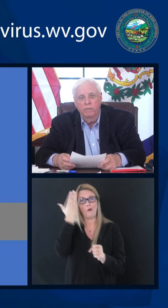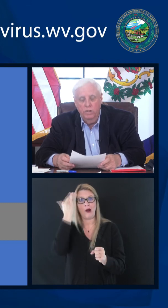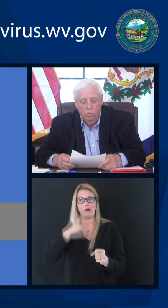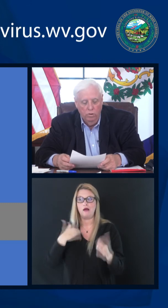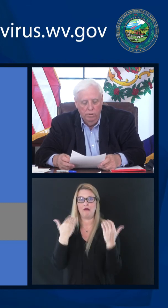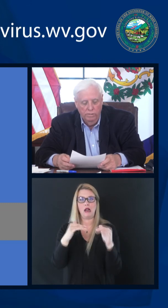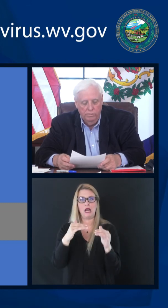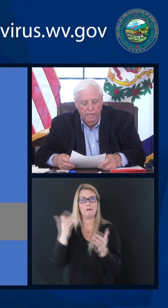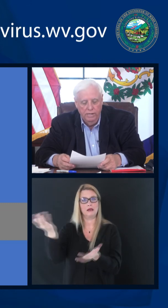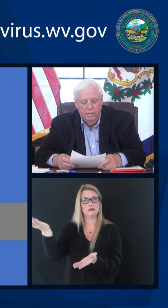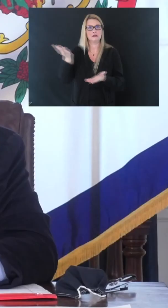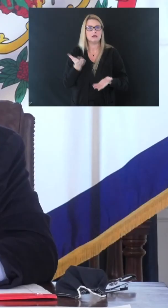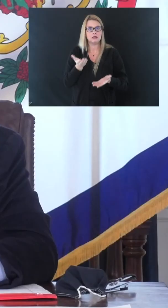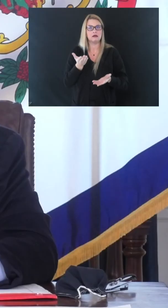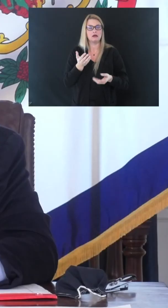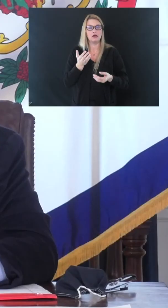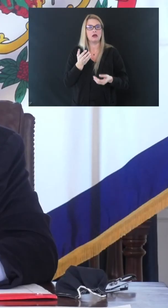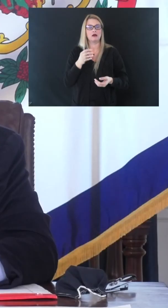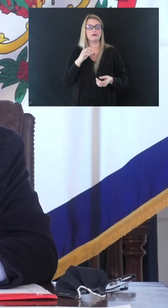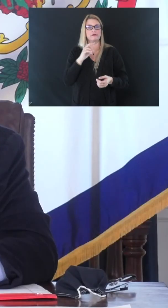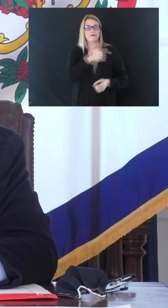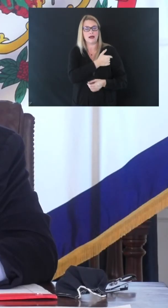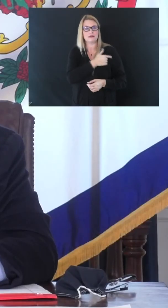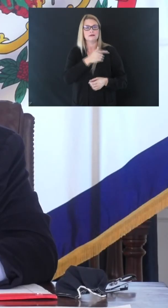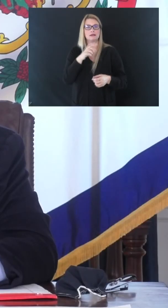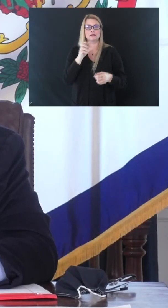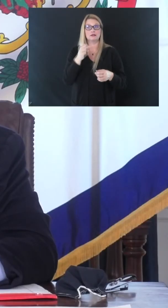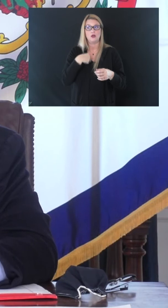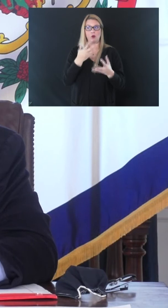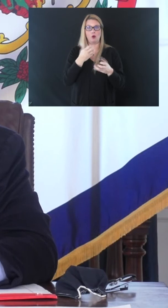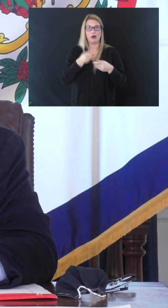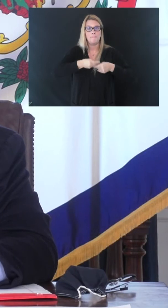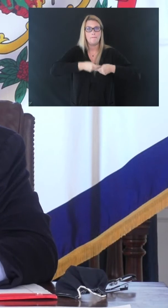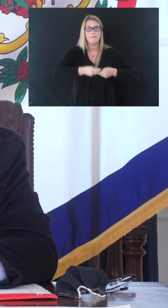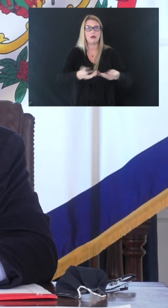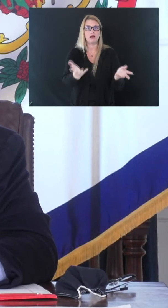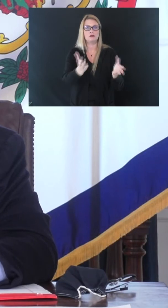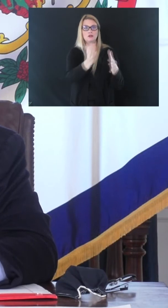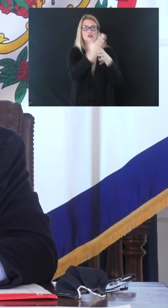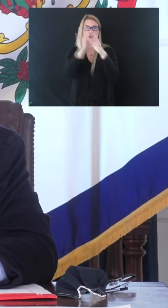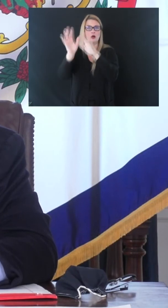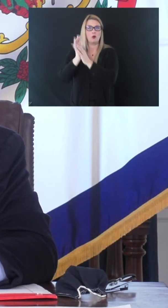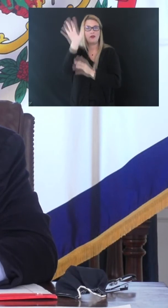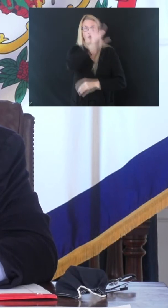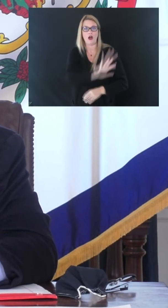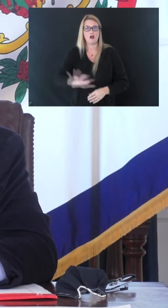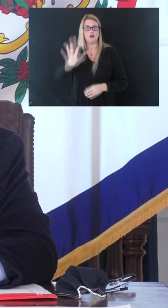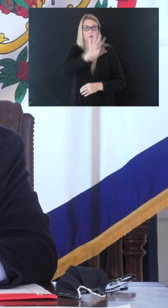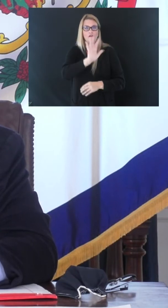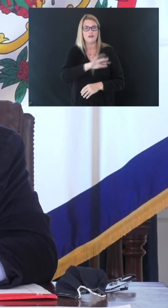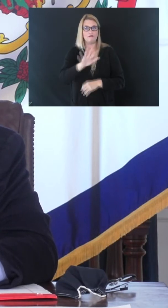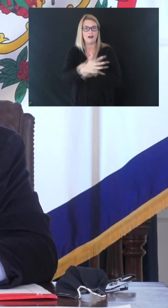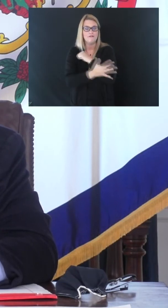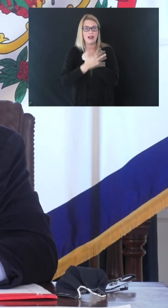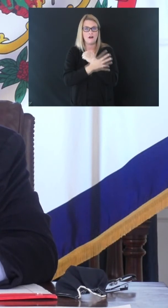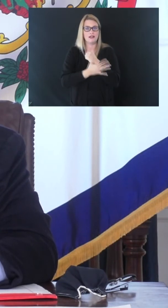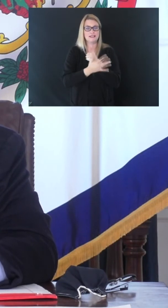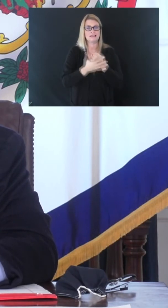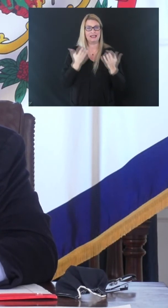every corner in the state. I am working every day to see that we can get more and more vaccines, and so far, there are